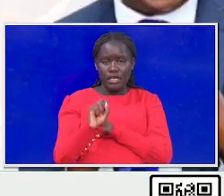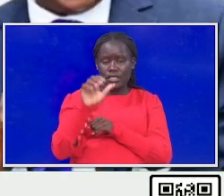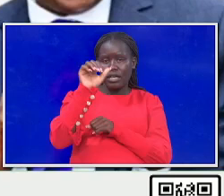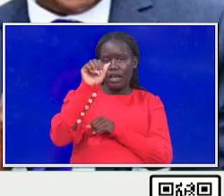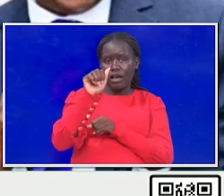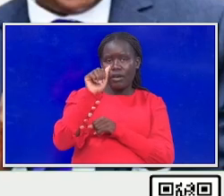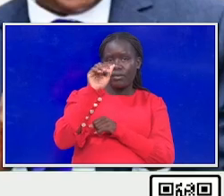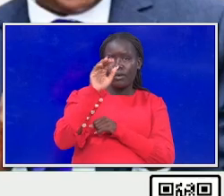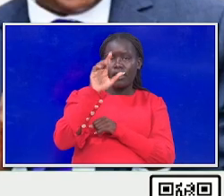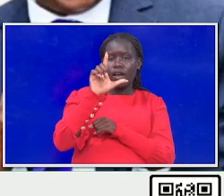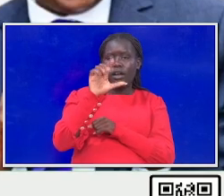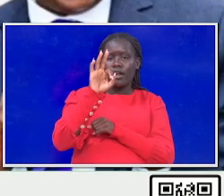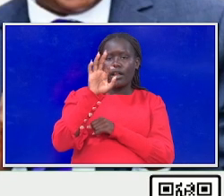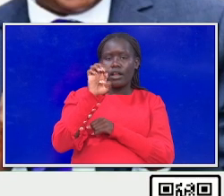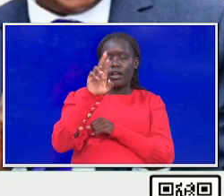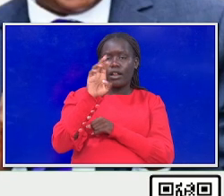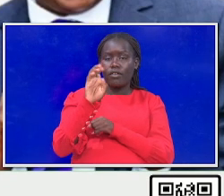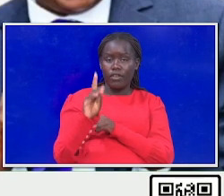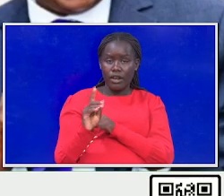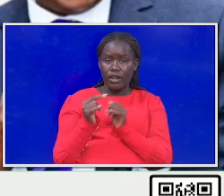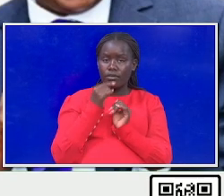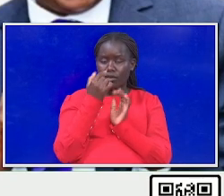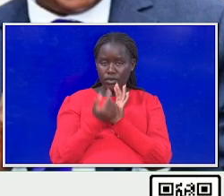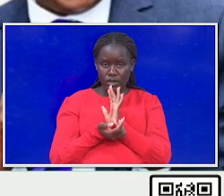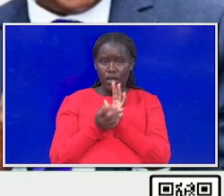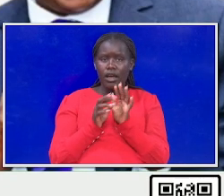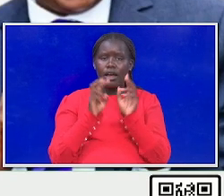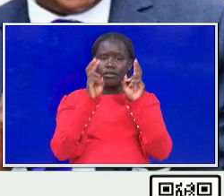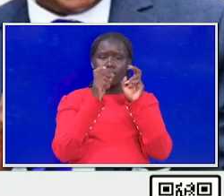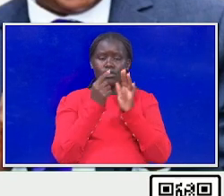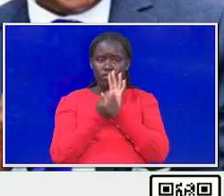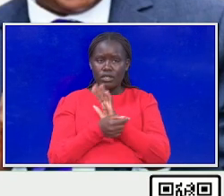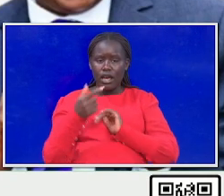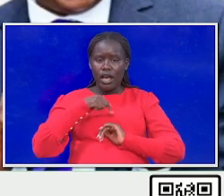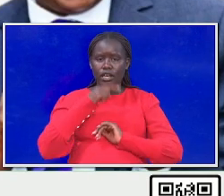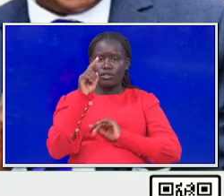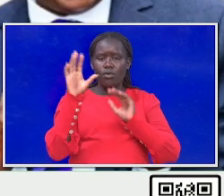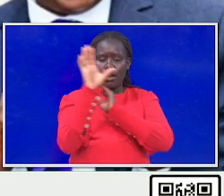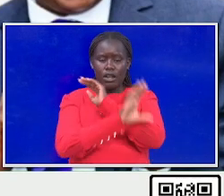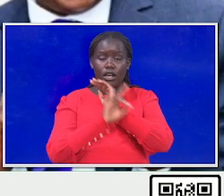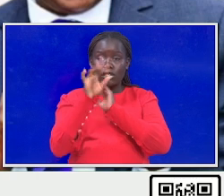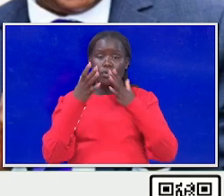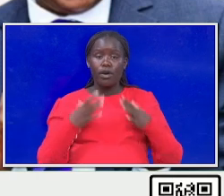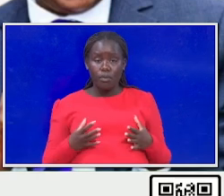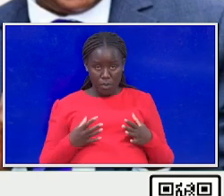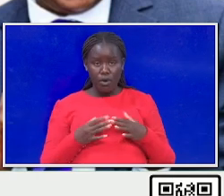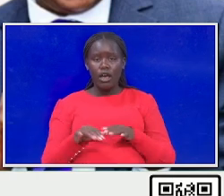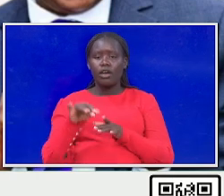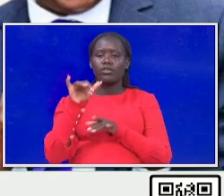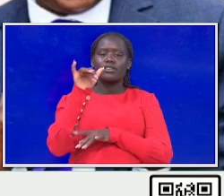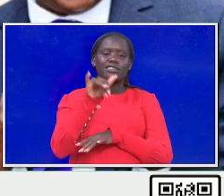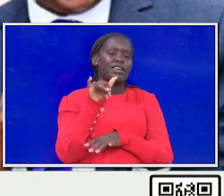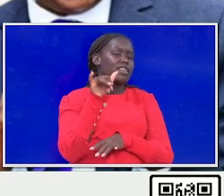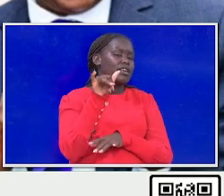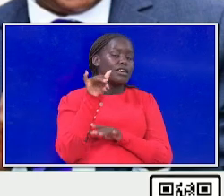interesting tone, one wrapped in the idea of patriotism. And I quote, "We are one country, one people, and it will remain so." That